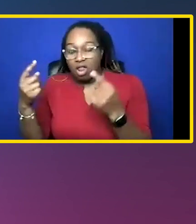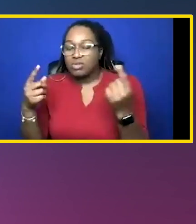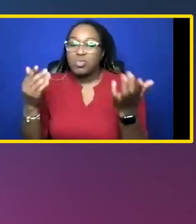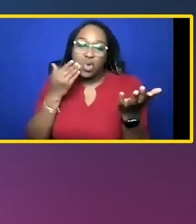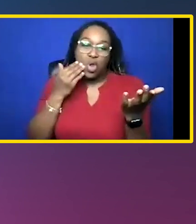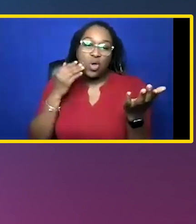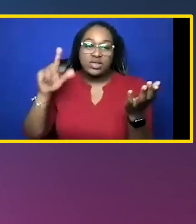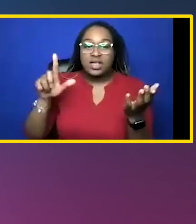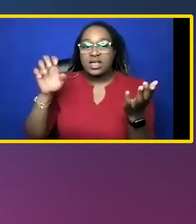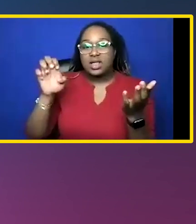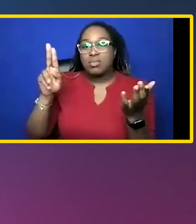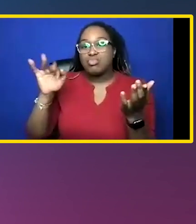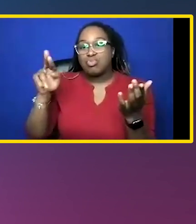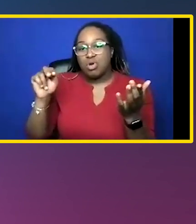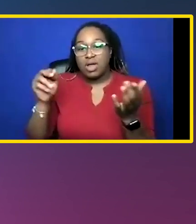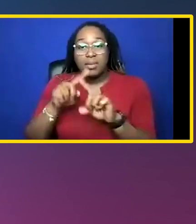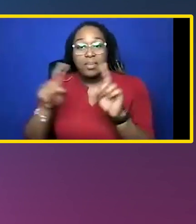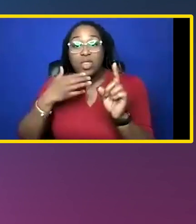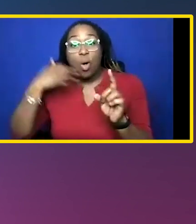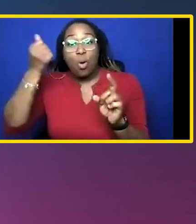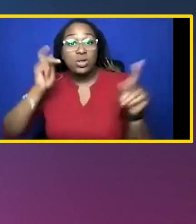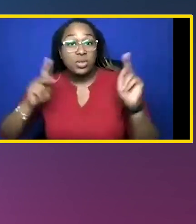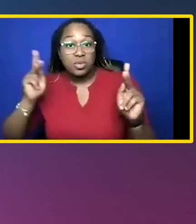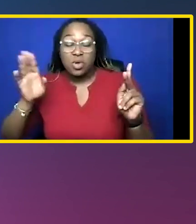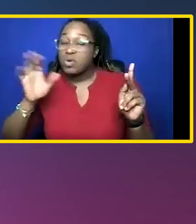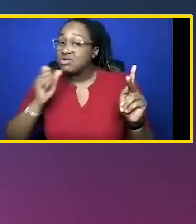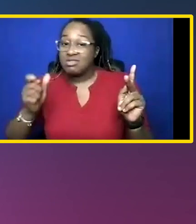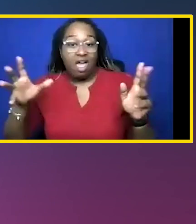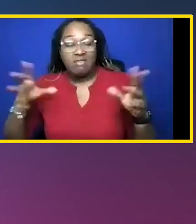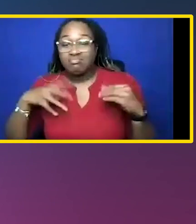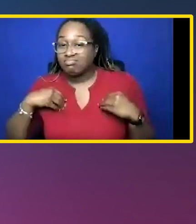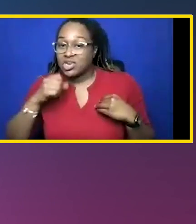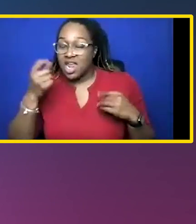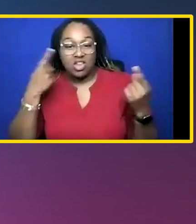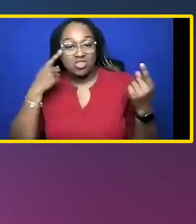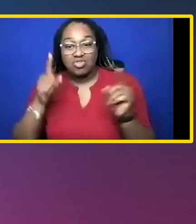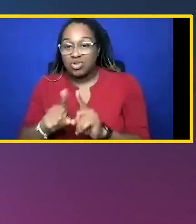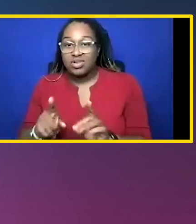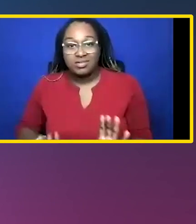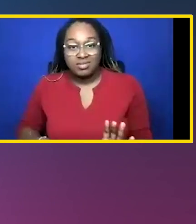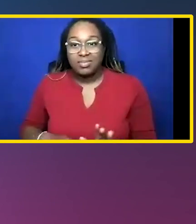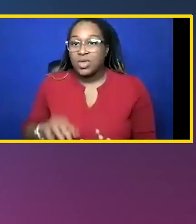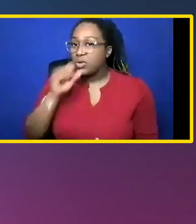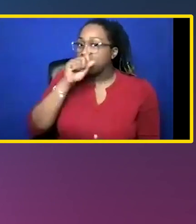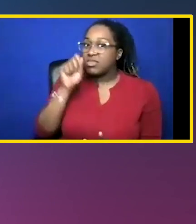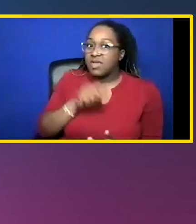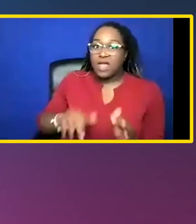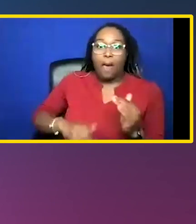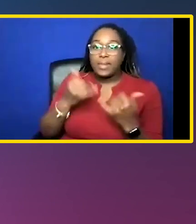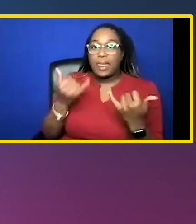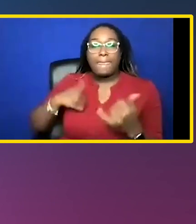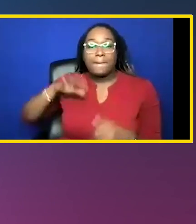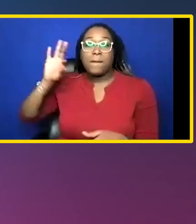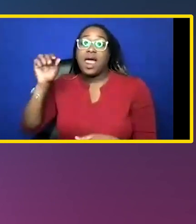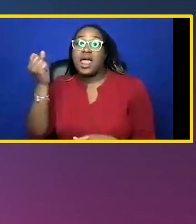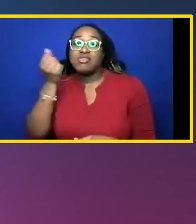old heads will not agree with me. Oh, I know. We love this. We all loved you up until now, Jared. A Then all the old 90s Yeah, girl right